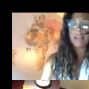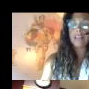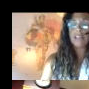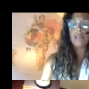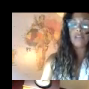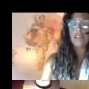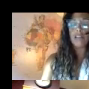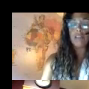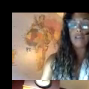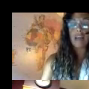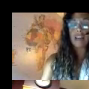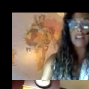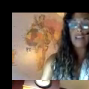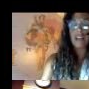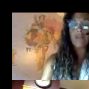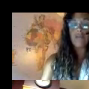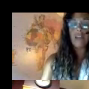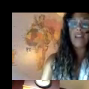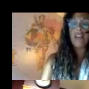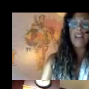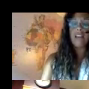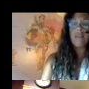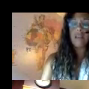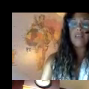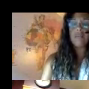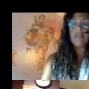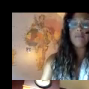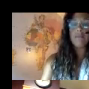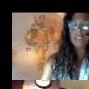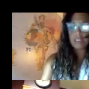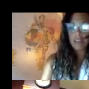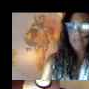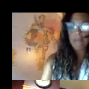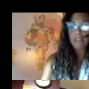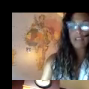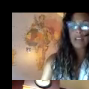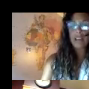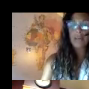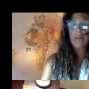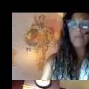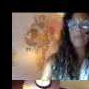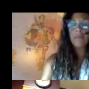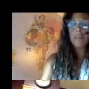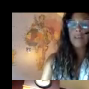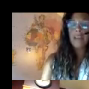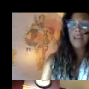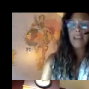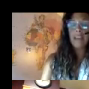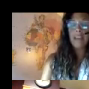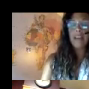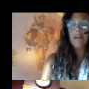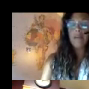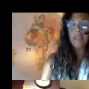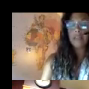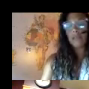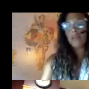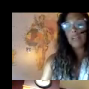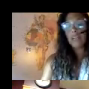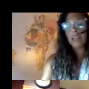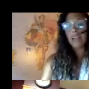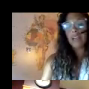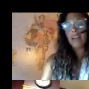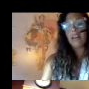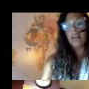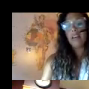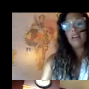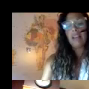coastal or tidal flooding. In sort of the orange color, you can see a predicted potential